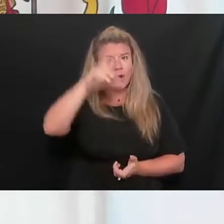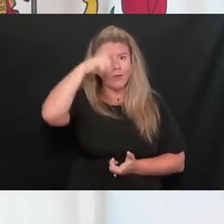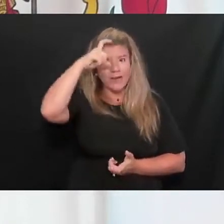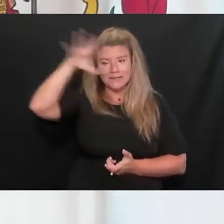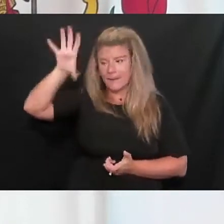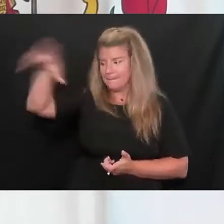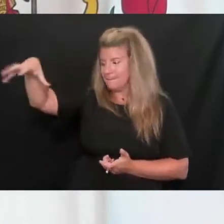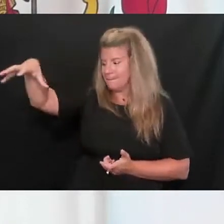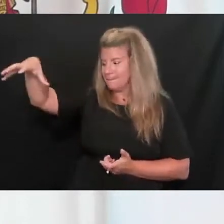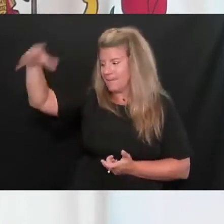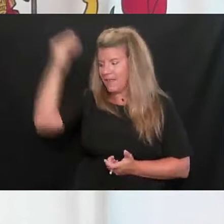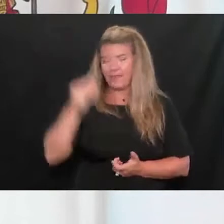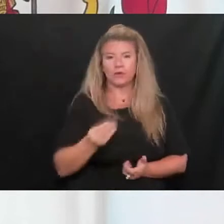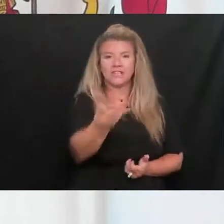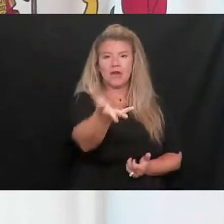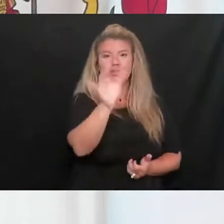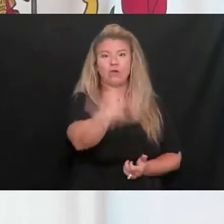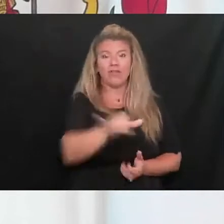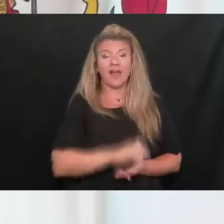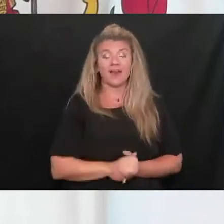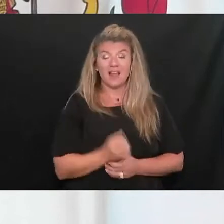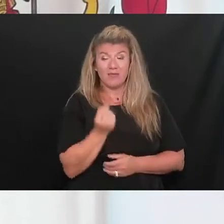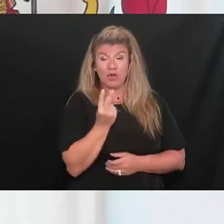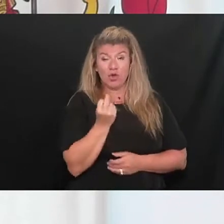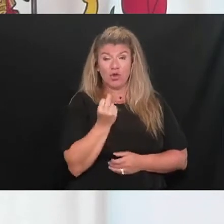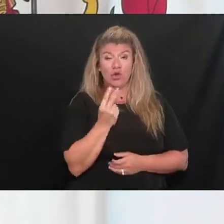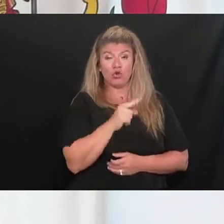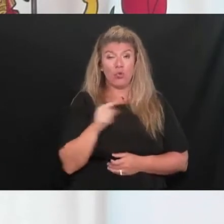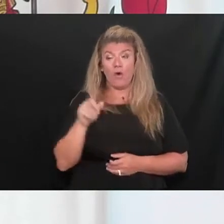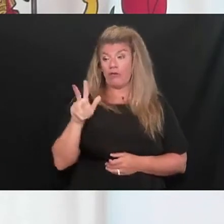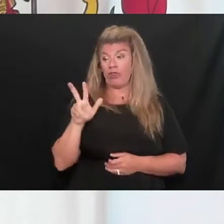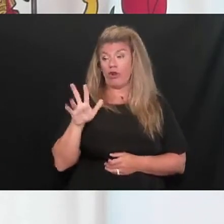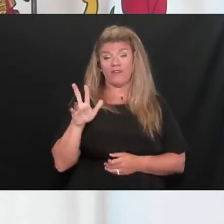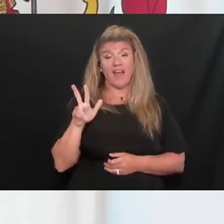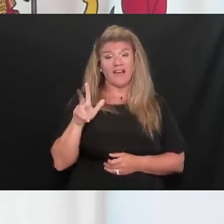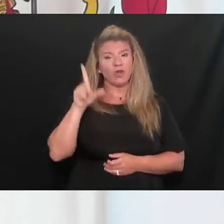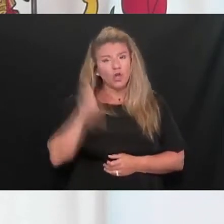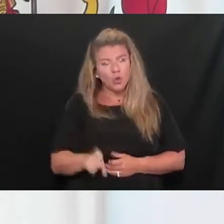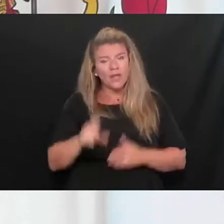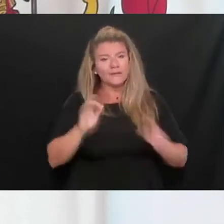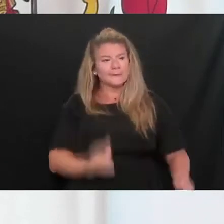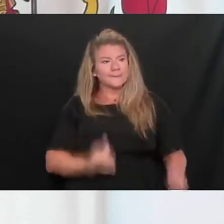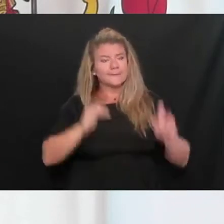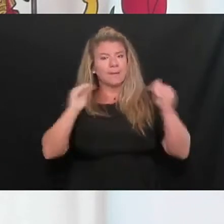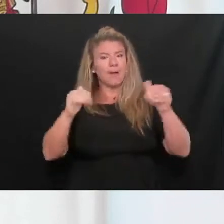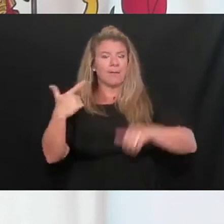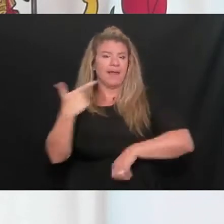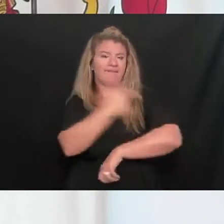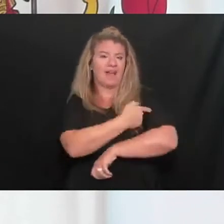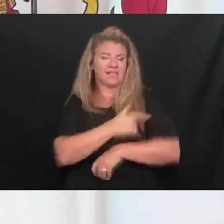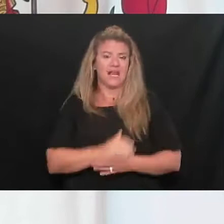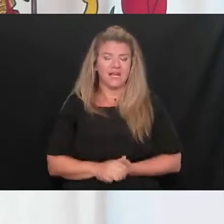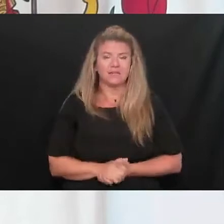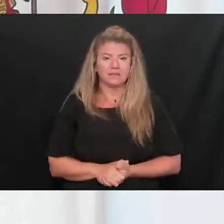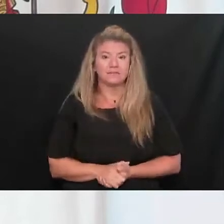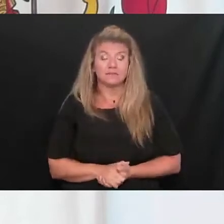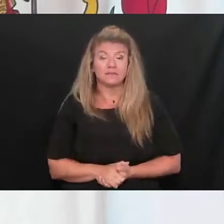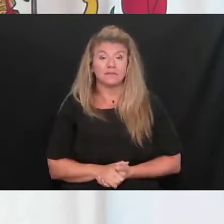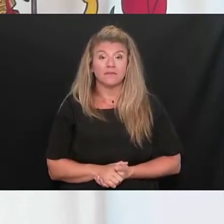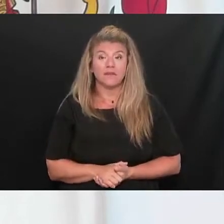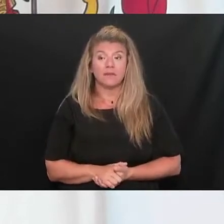up. If you're 12 to 35 years of age, you need to step up and get vaccinated. Now, here's